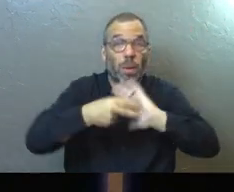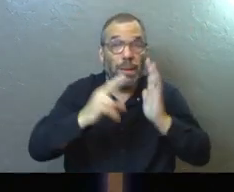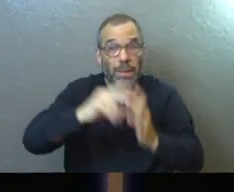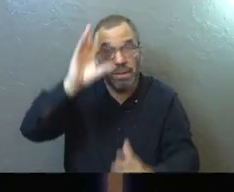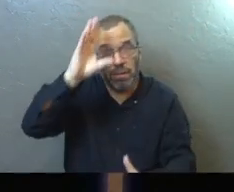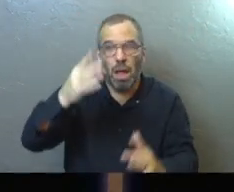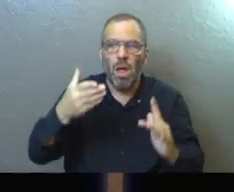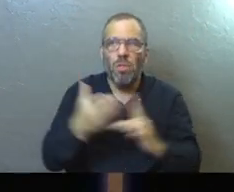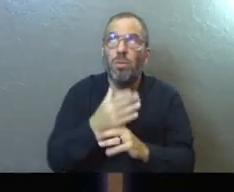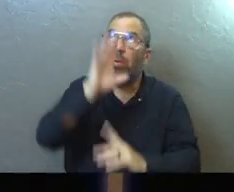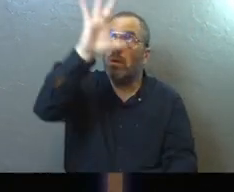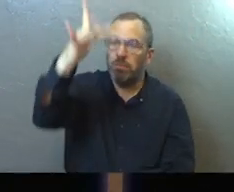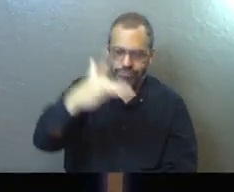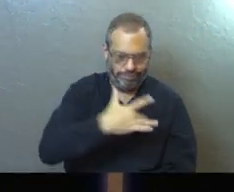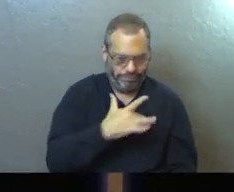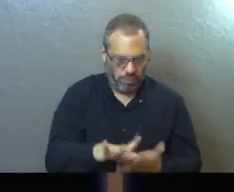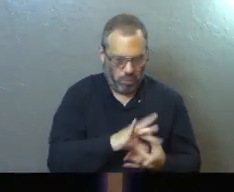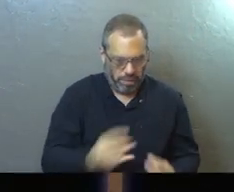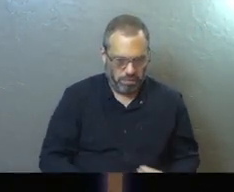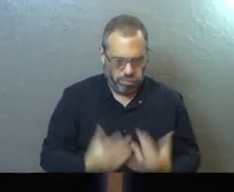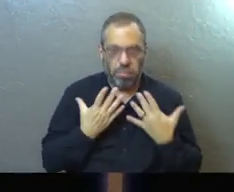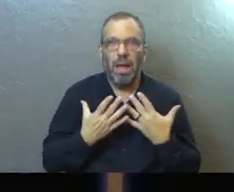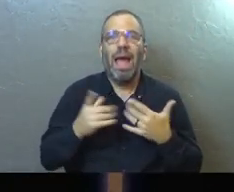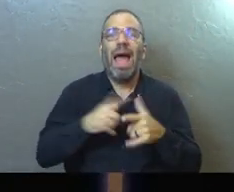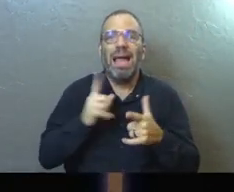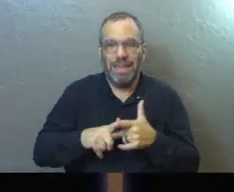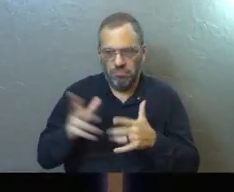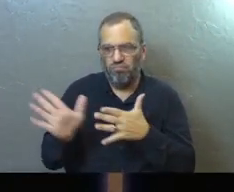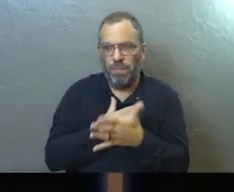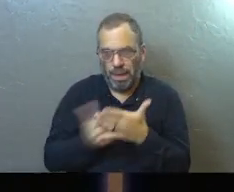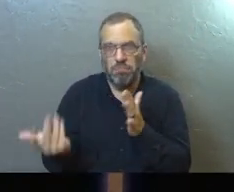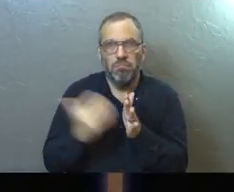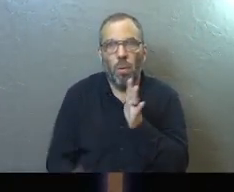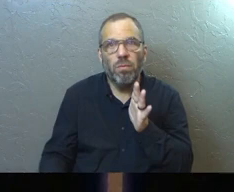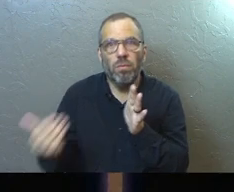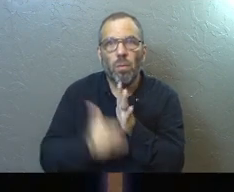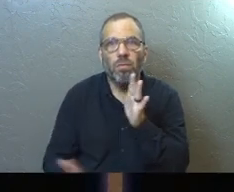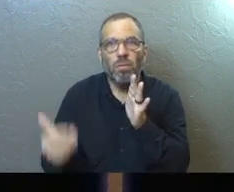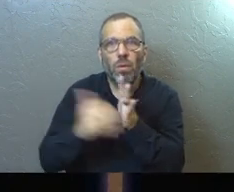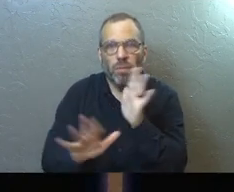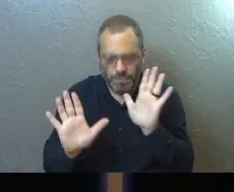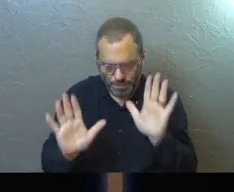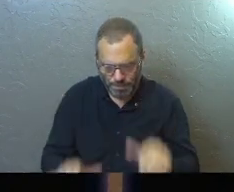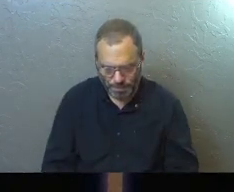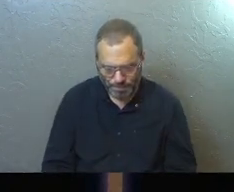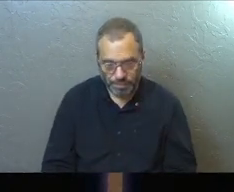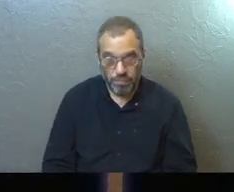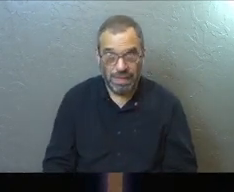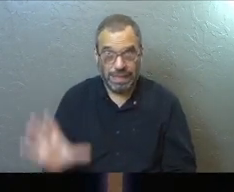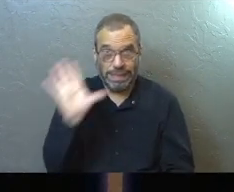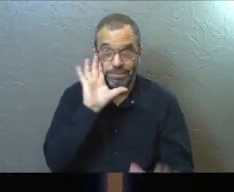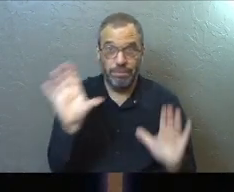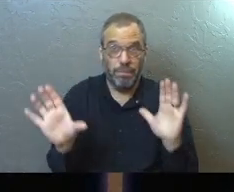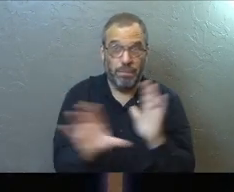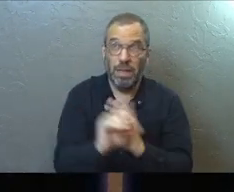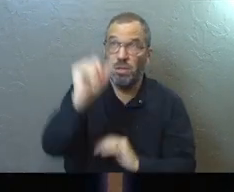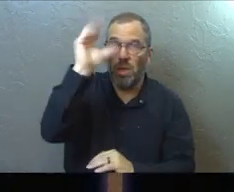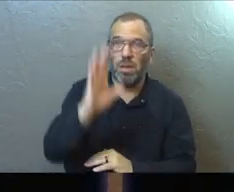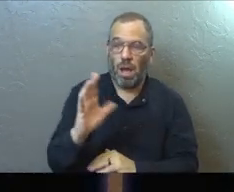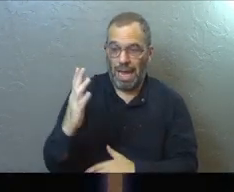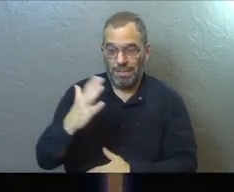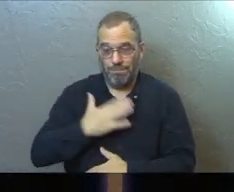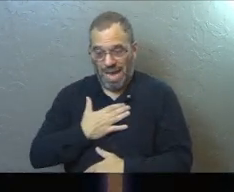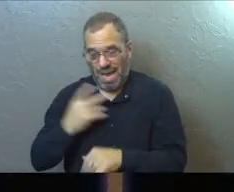with through the inspiration of the Holy Spirit, and then it gets picked up over and over and over again. But this image of God as